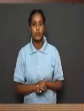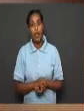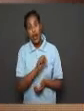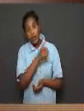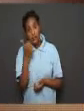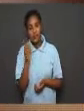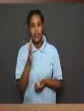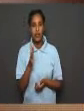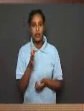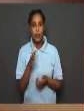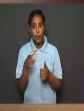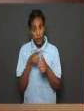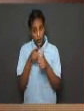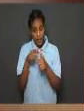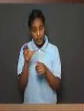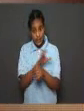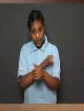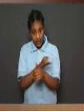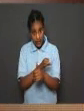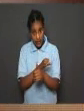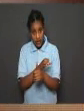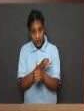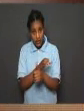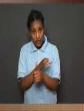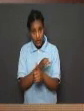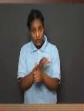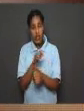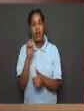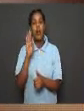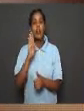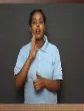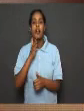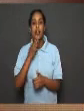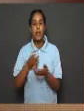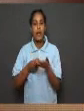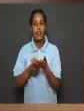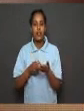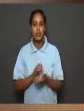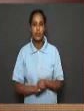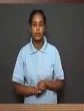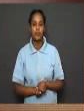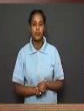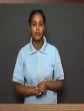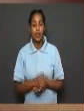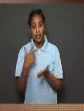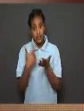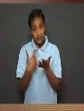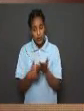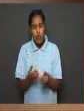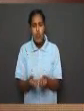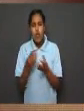Another type of primary cell is an alkaline battery. These are